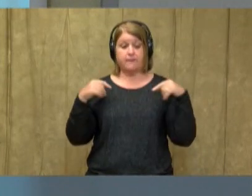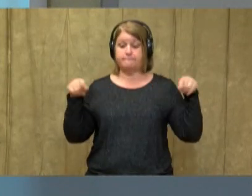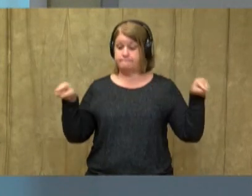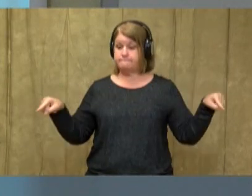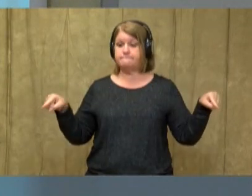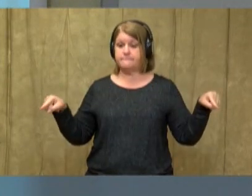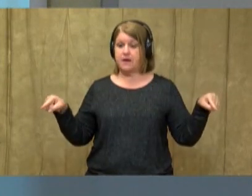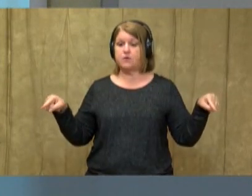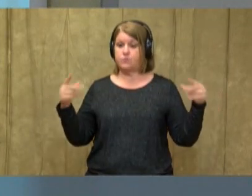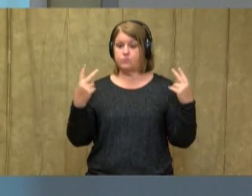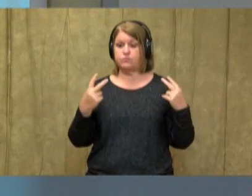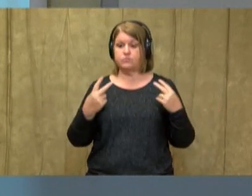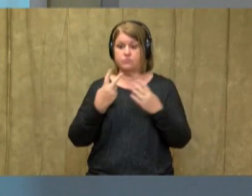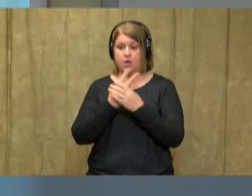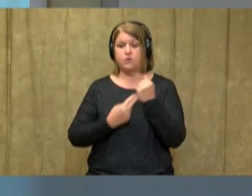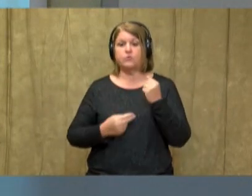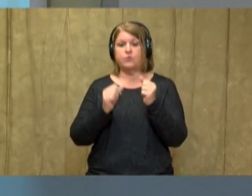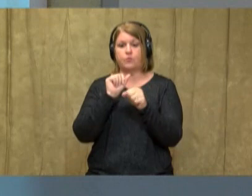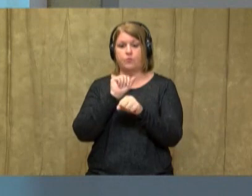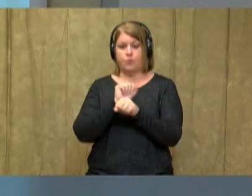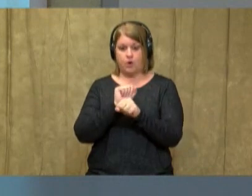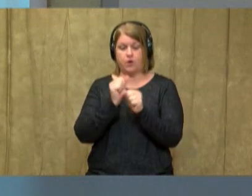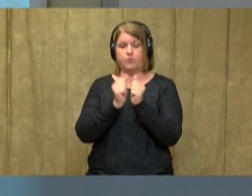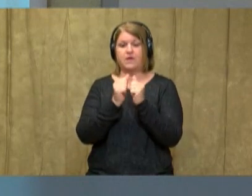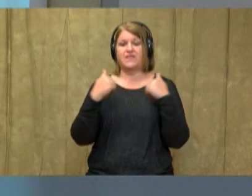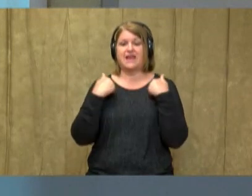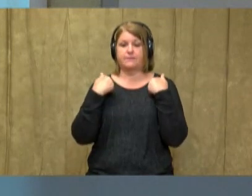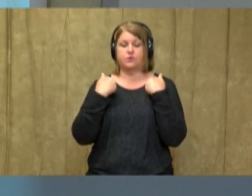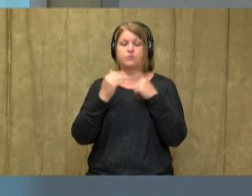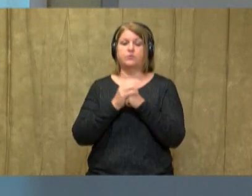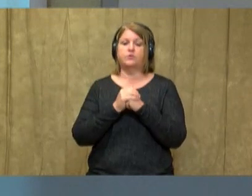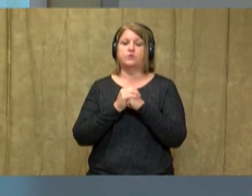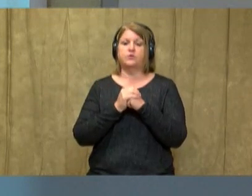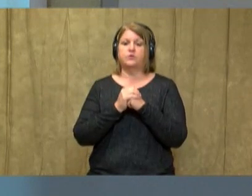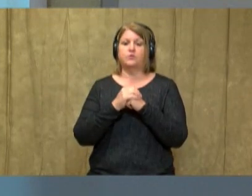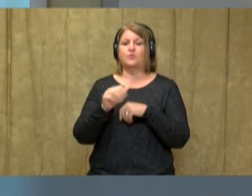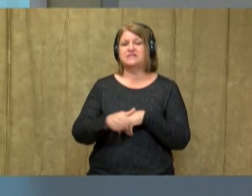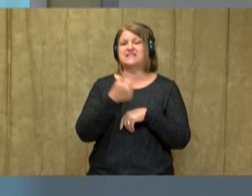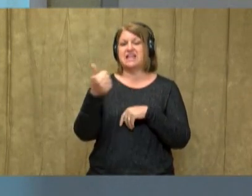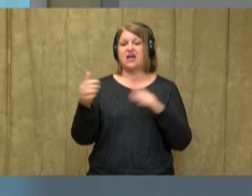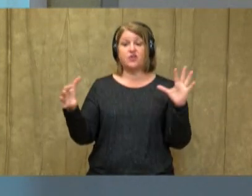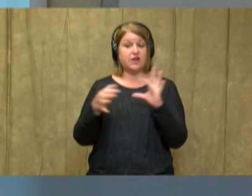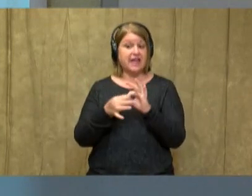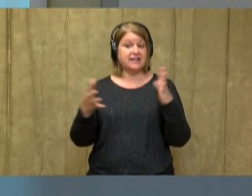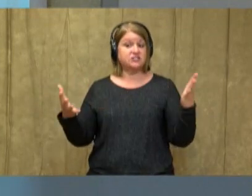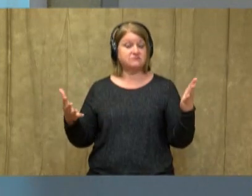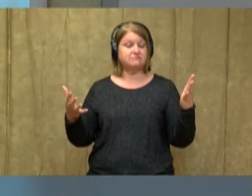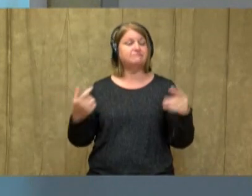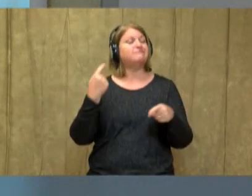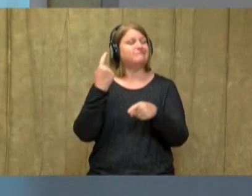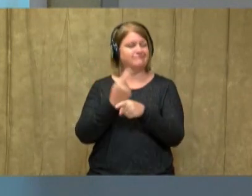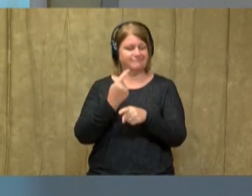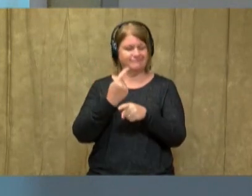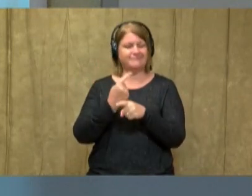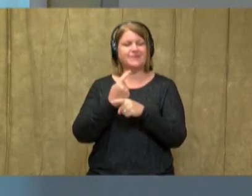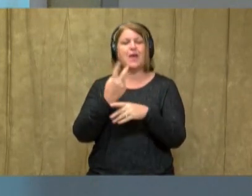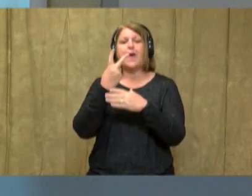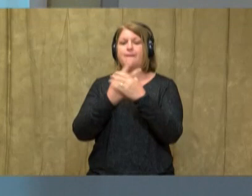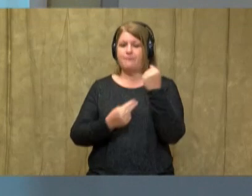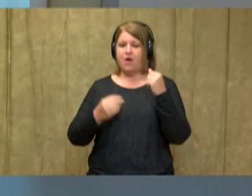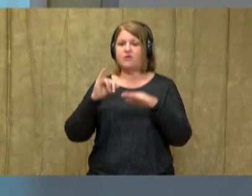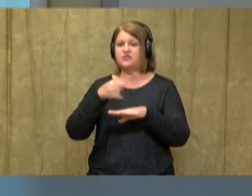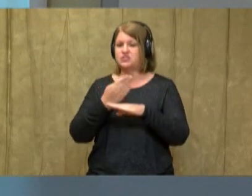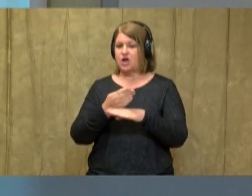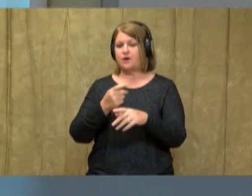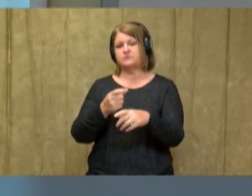way, another connection that you can make with a zookeeper and a veterinarian? That's right. Both of their jobs require